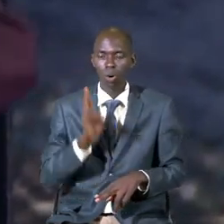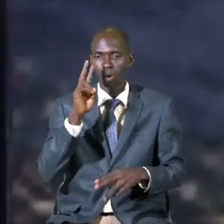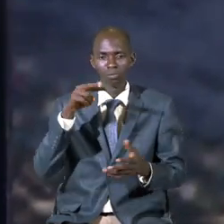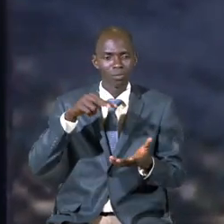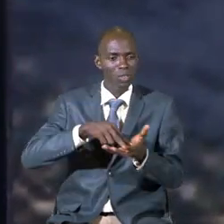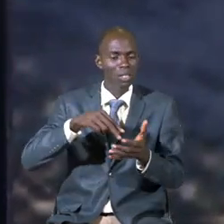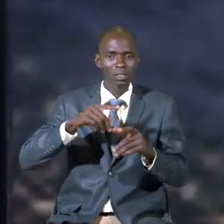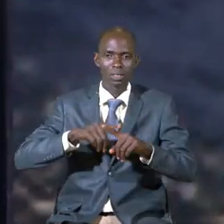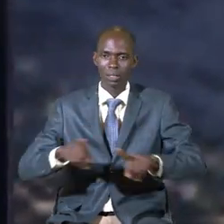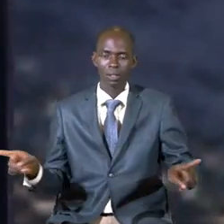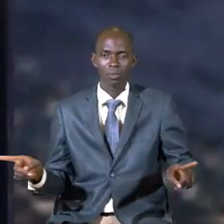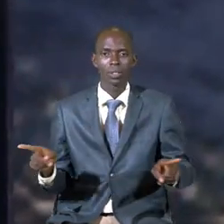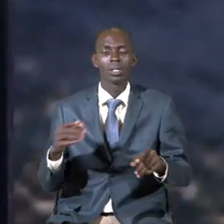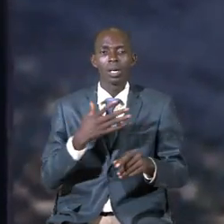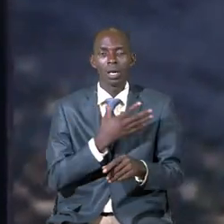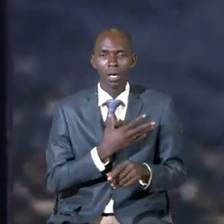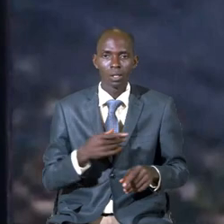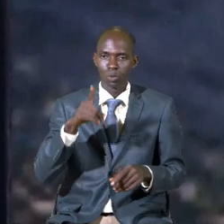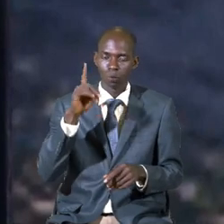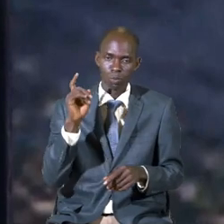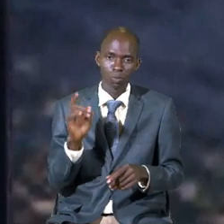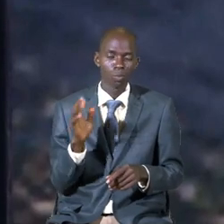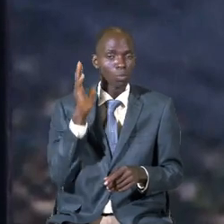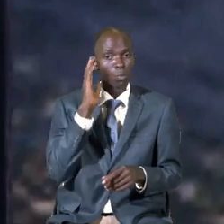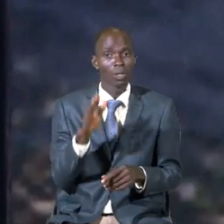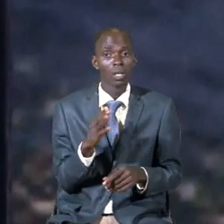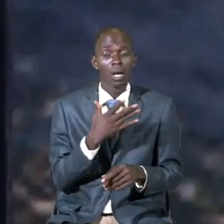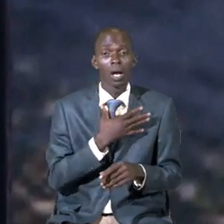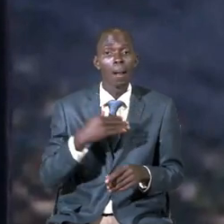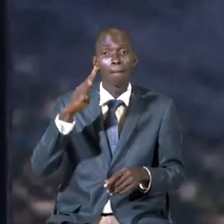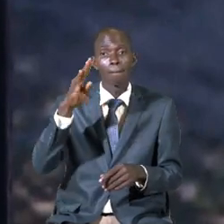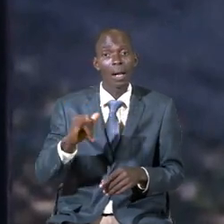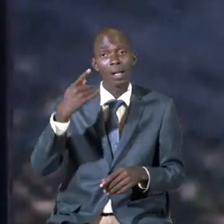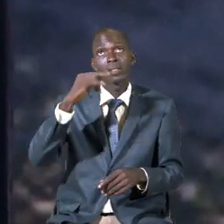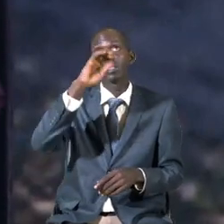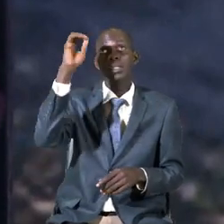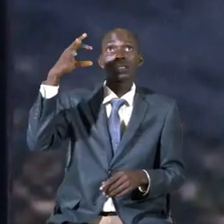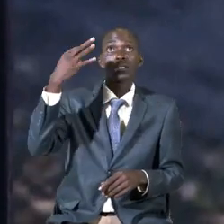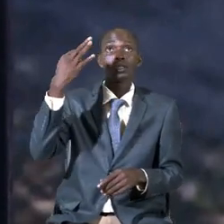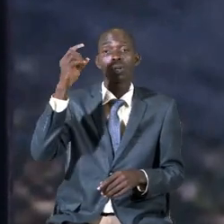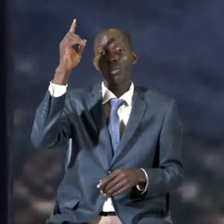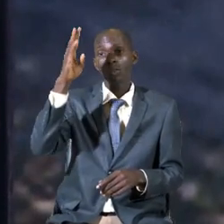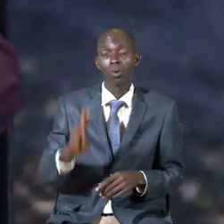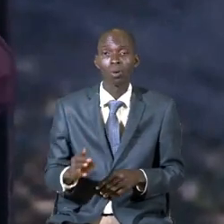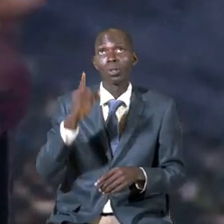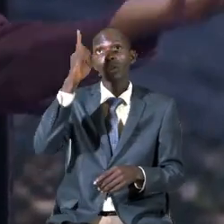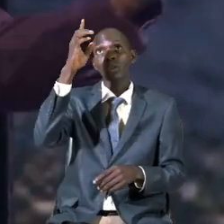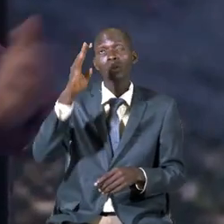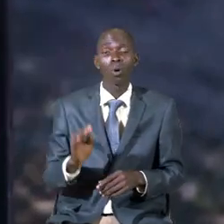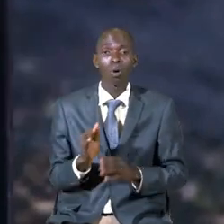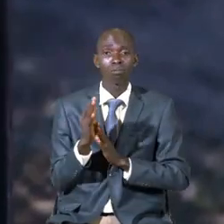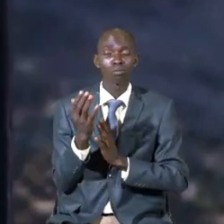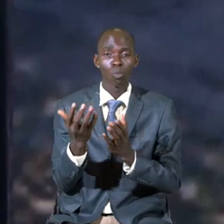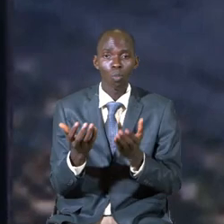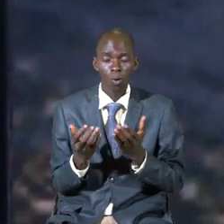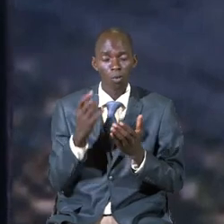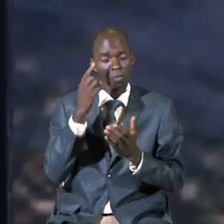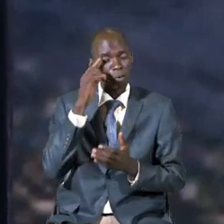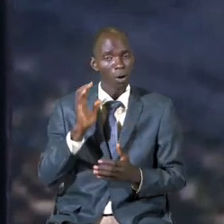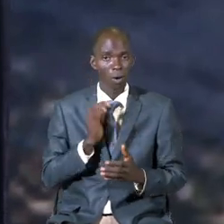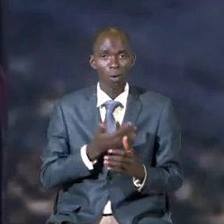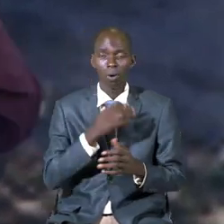then you forge and by the grace of god god's desire for our world god's will for our